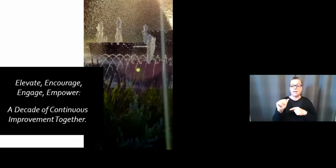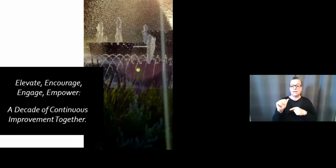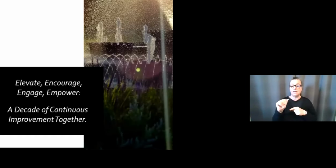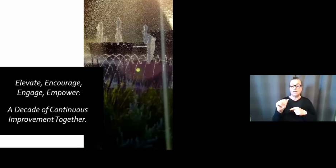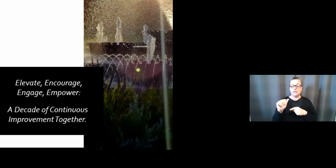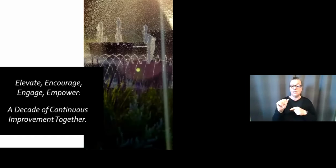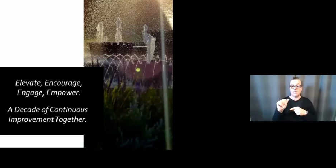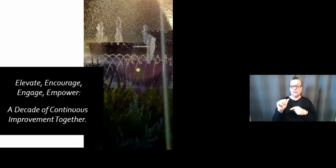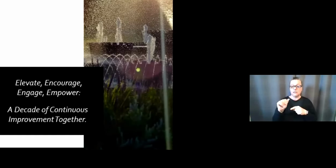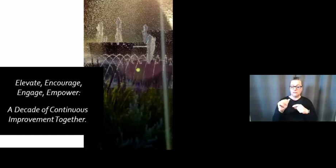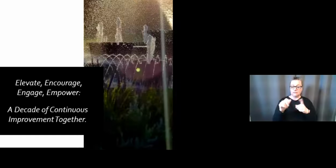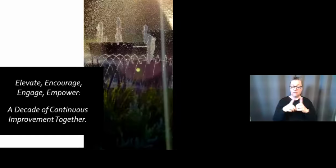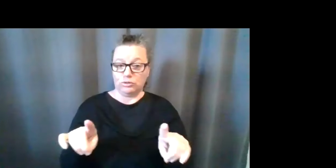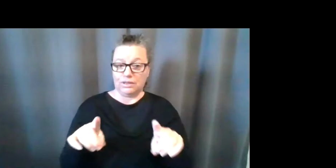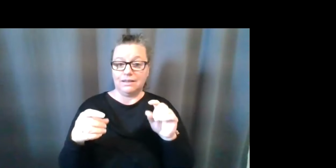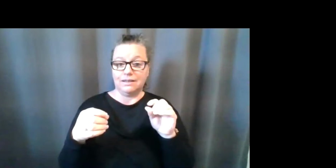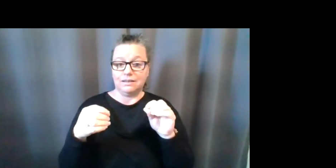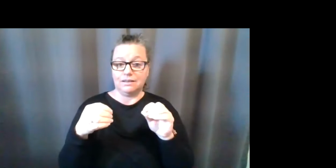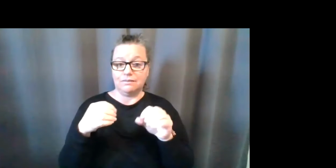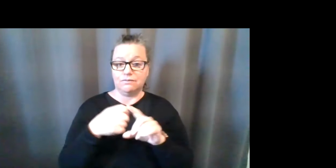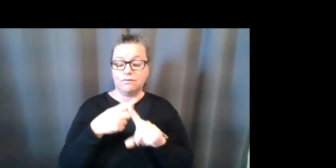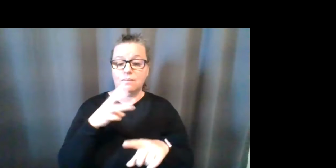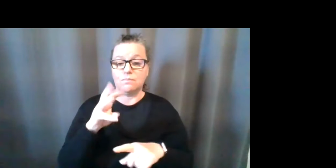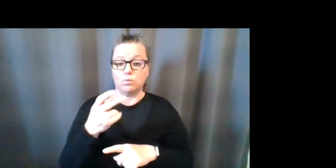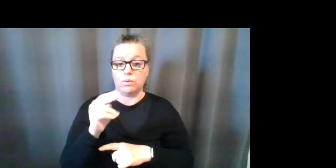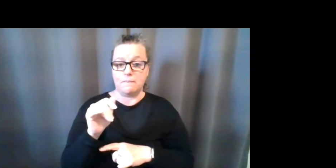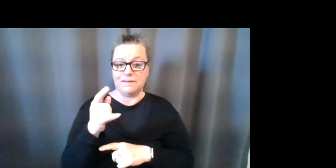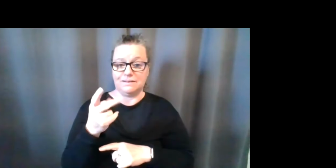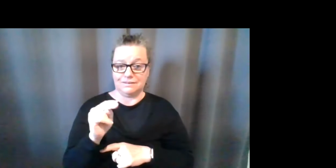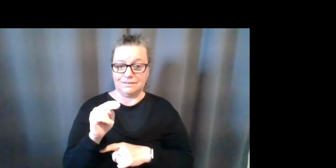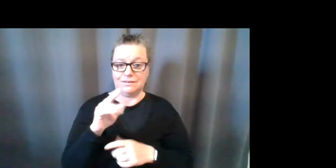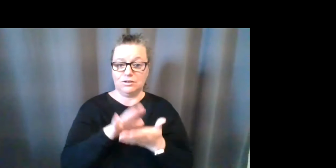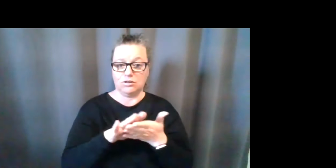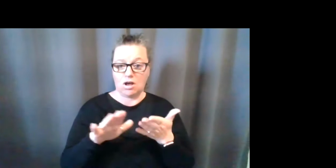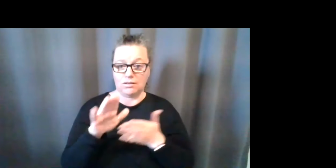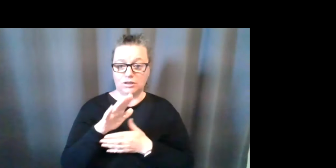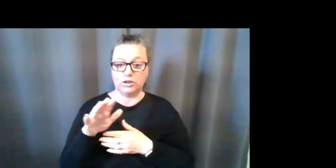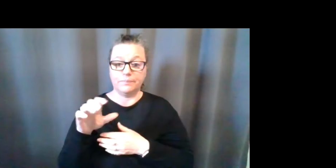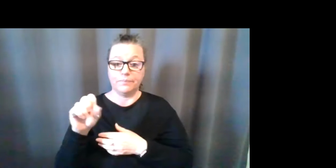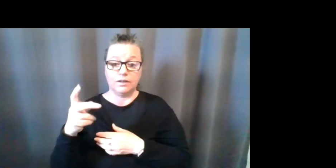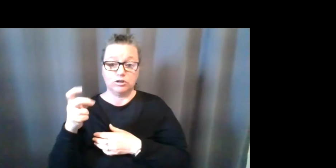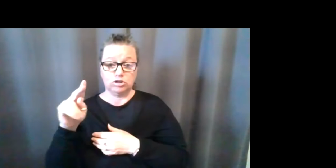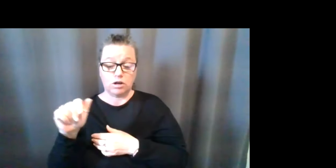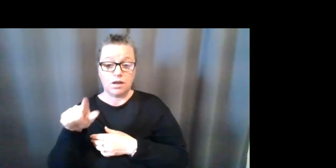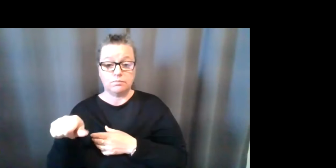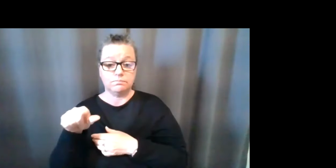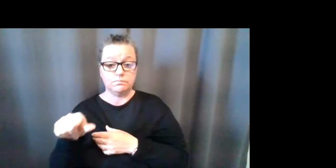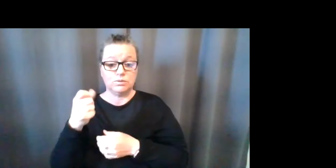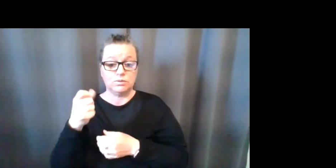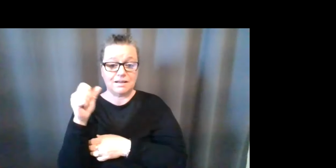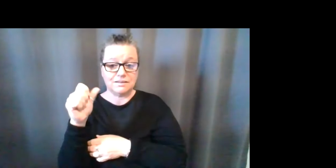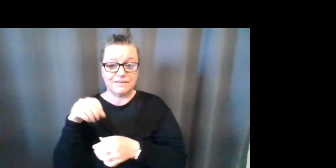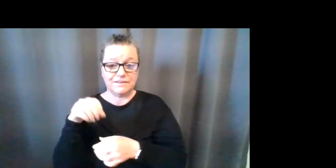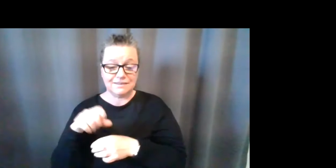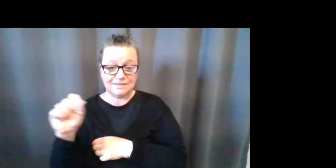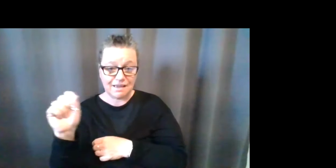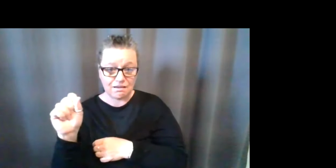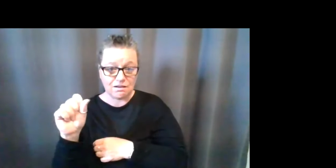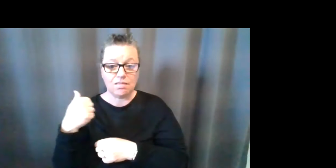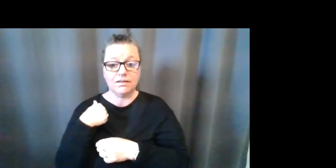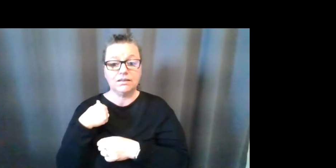College. Now a bit about Shauna. After spending the 90s as an activist and social worker in Seattle, Shauna